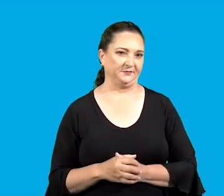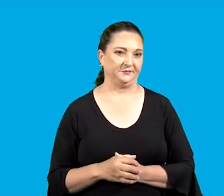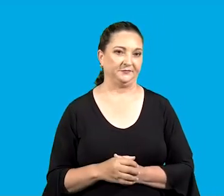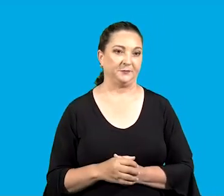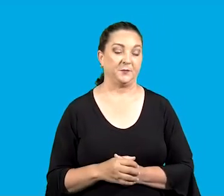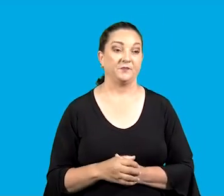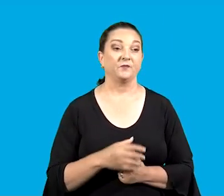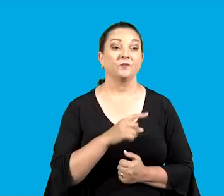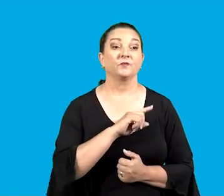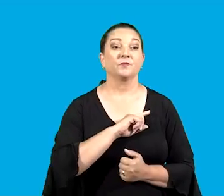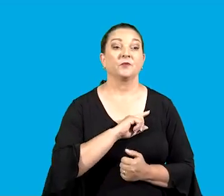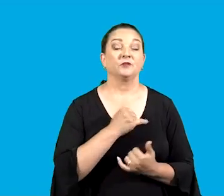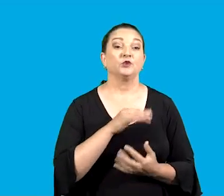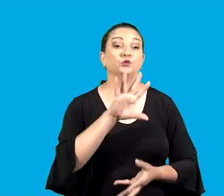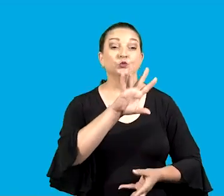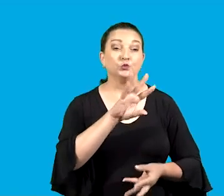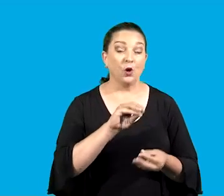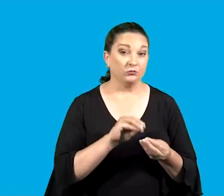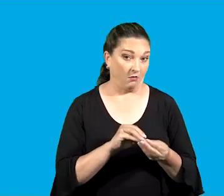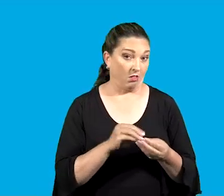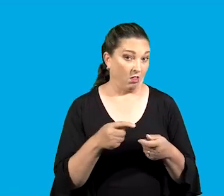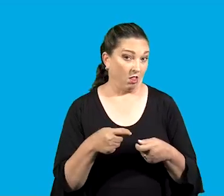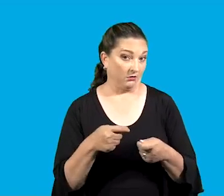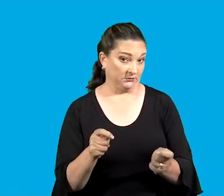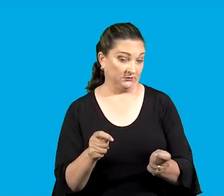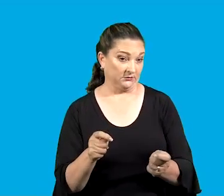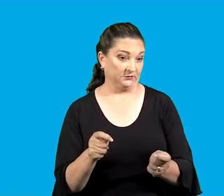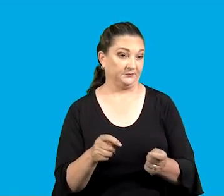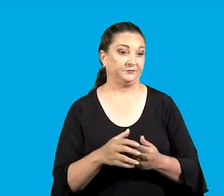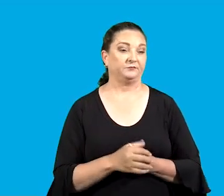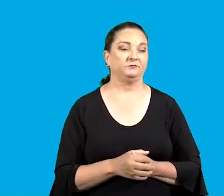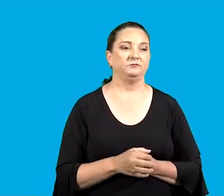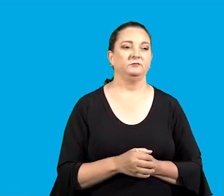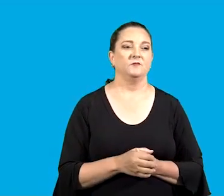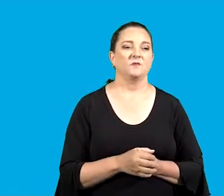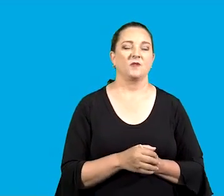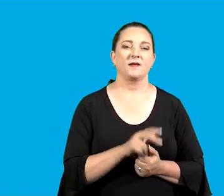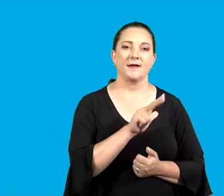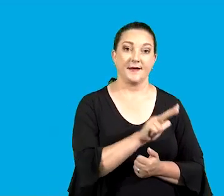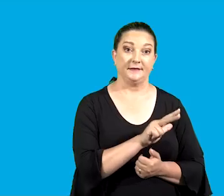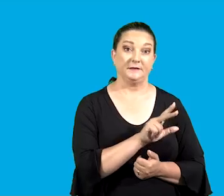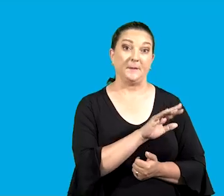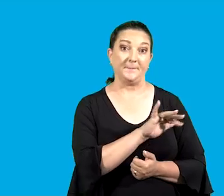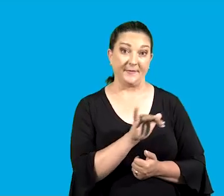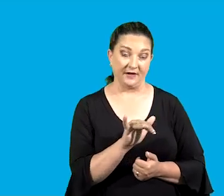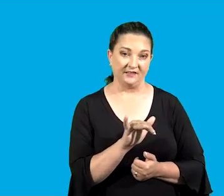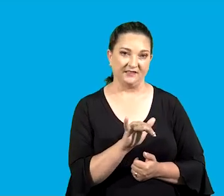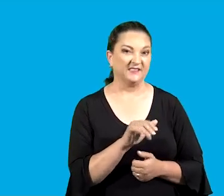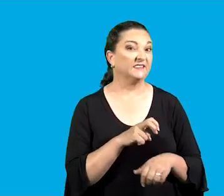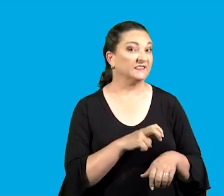my total sales, which is 8 million here. And then I'll say my 8 million, I need to